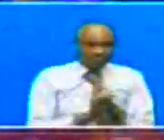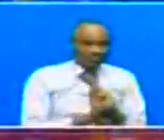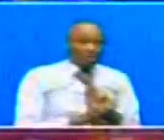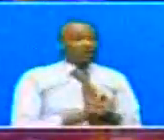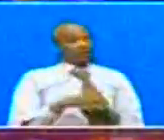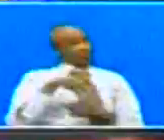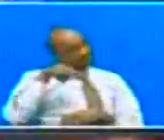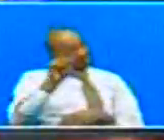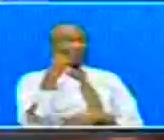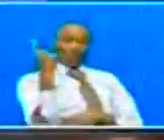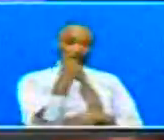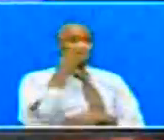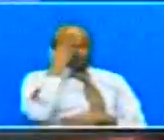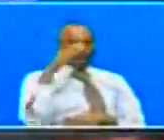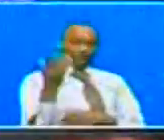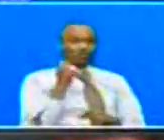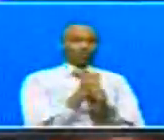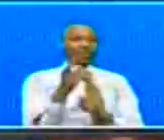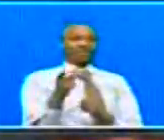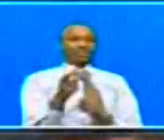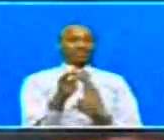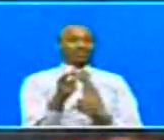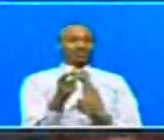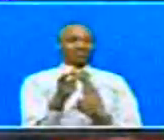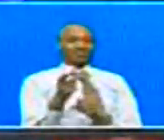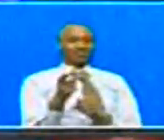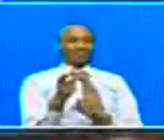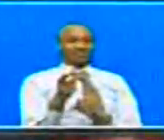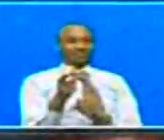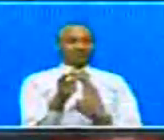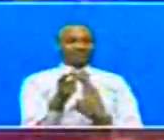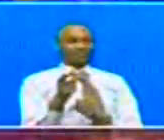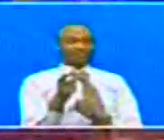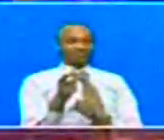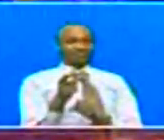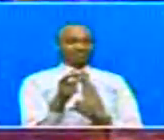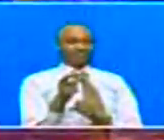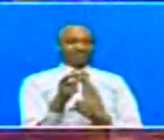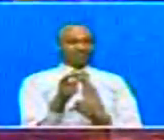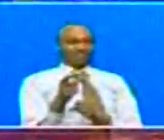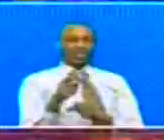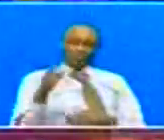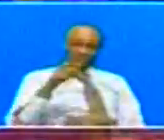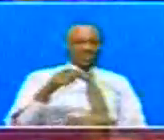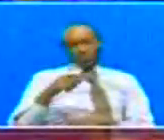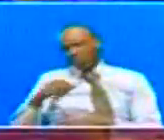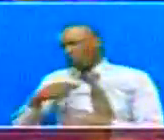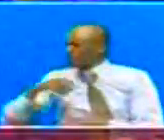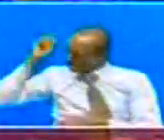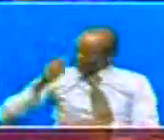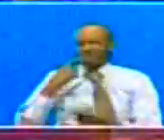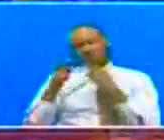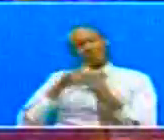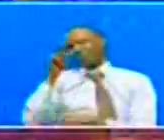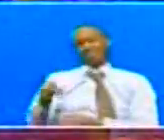who seems to know how to get me out of retirement. You know I am, Tony. You know I am. But, you know, and we must keep talking about it, Tony, because